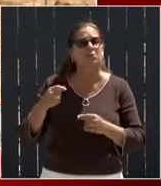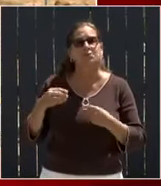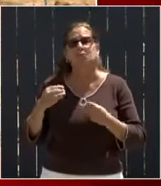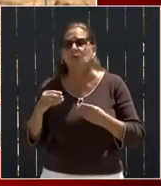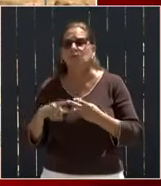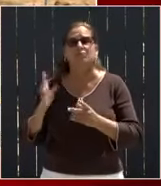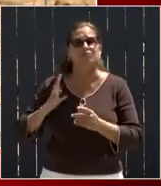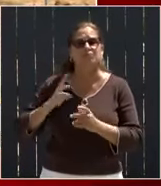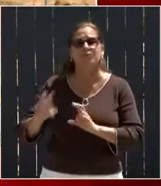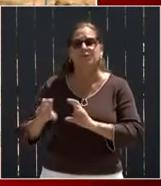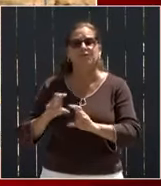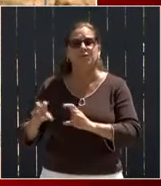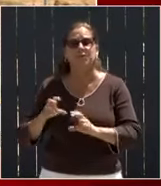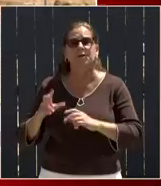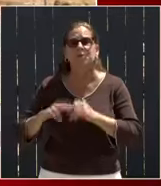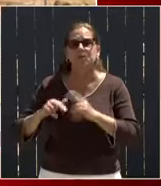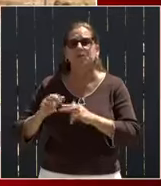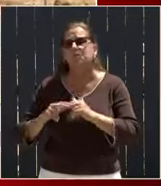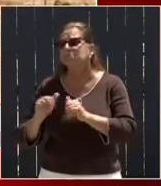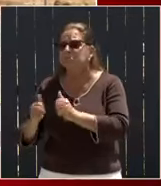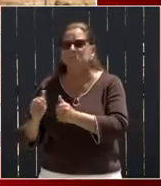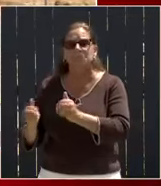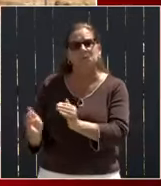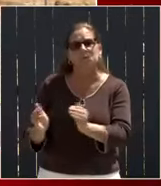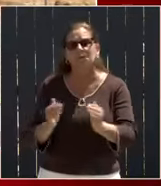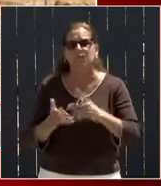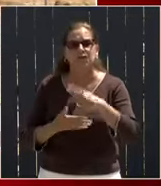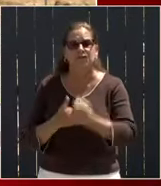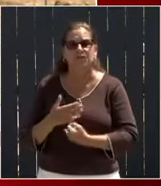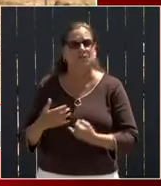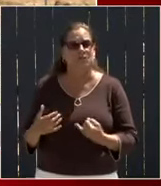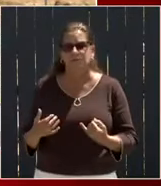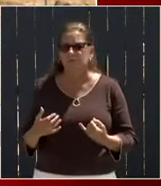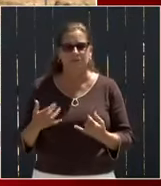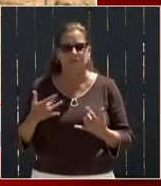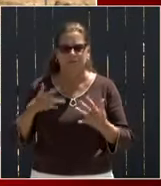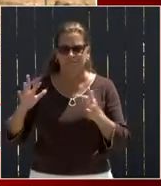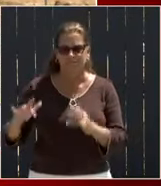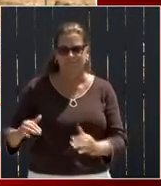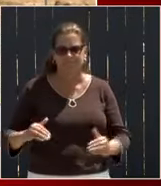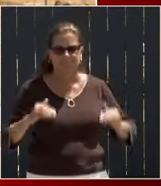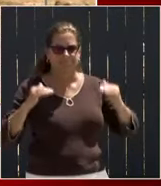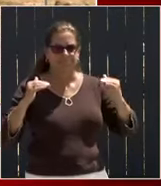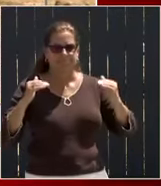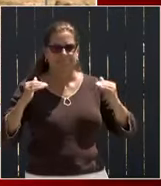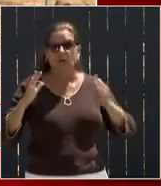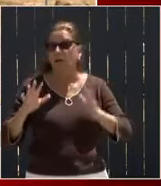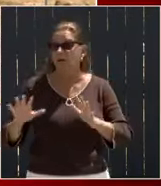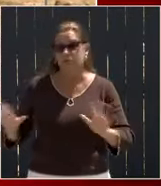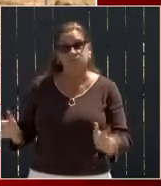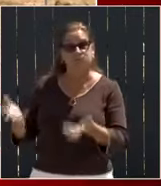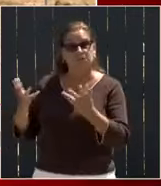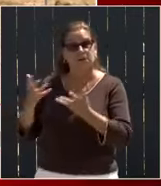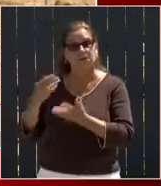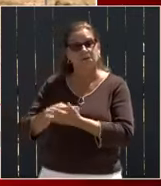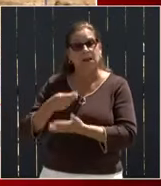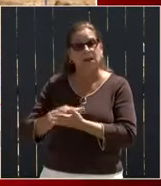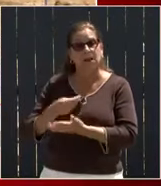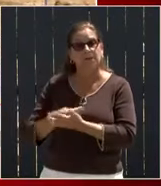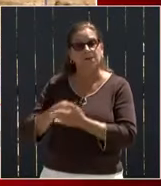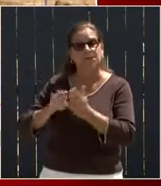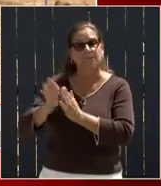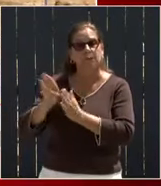and revitalize our communities and tie themselves to the people that they serve. On behalf of Eagle Bank, I want to thank you all for taking the time